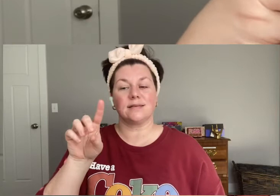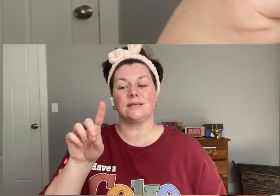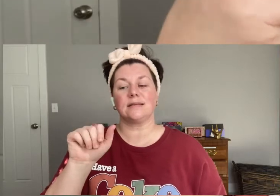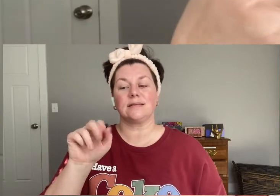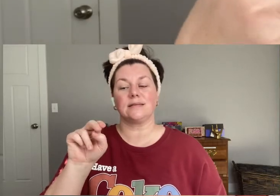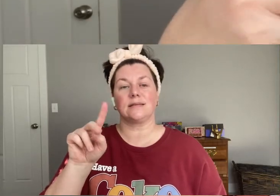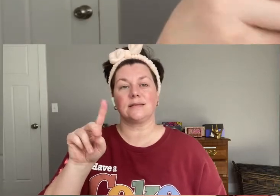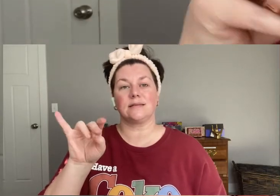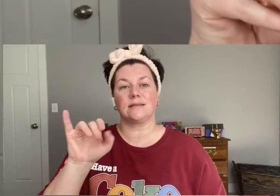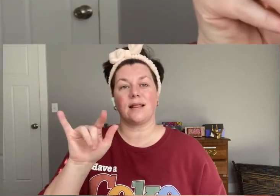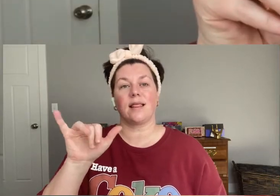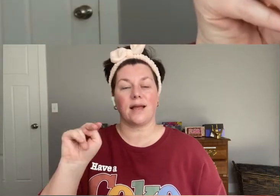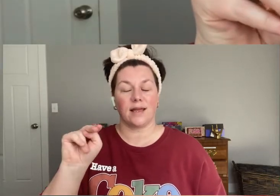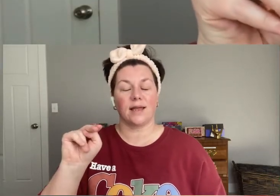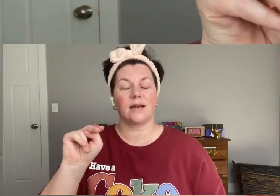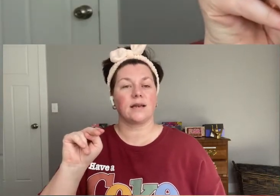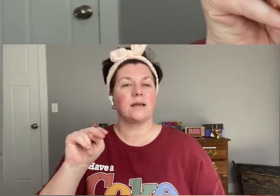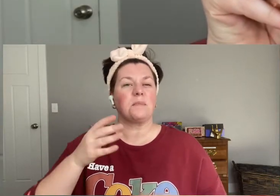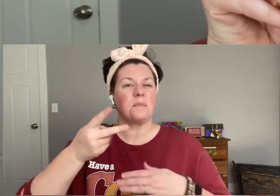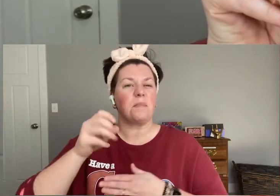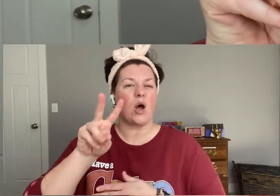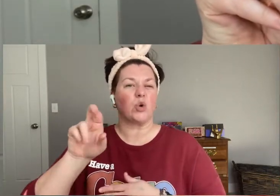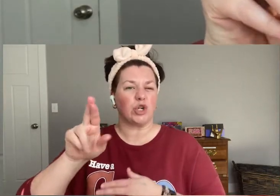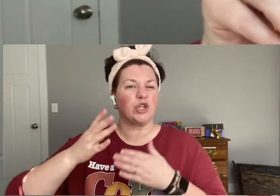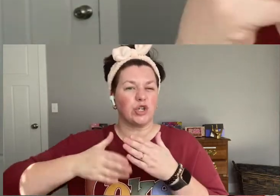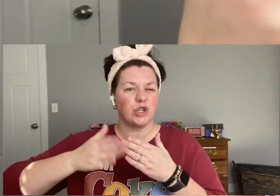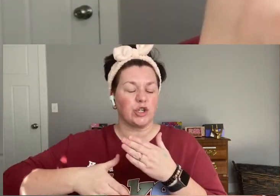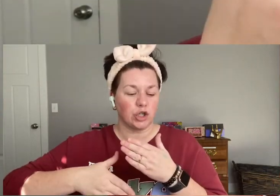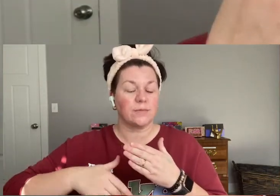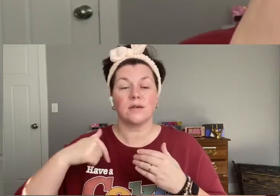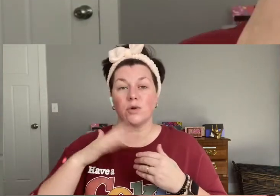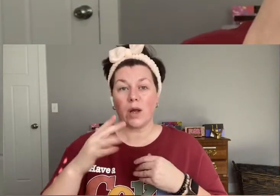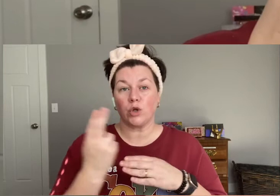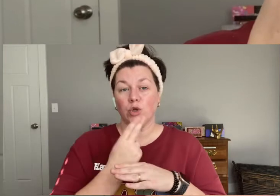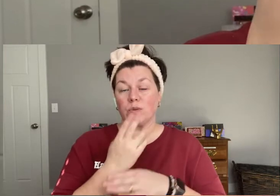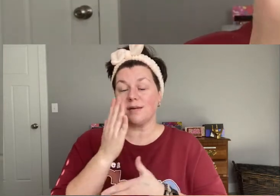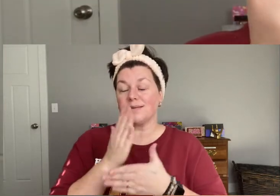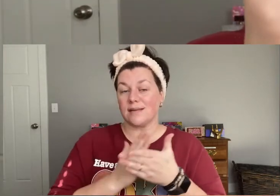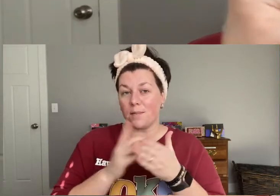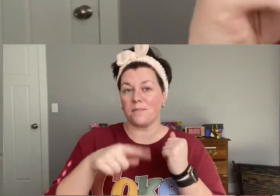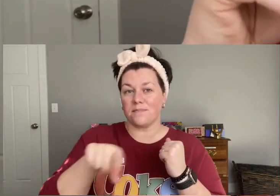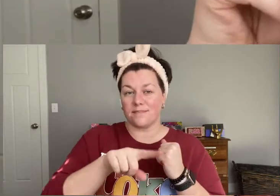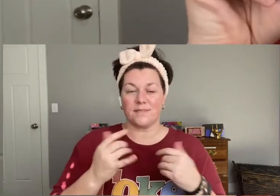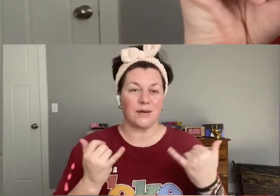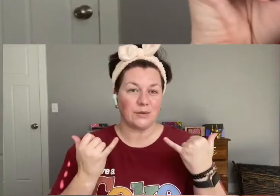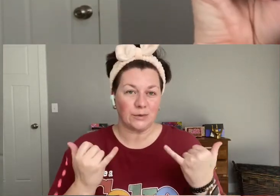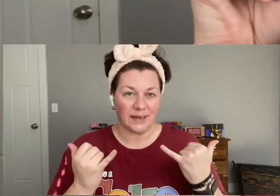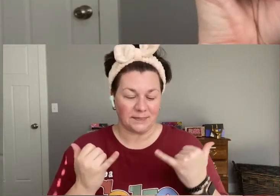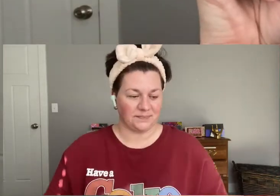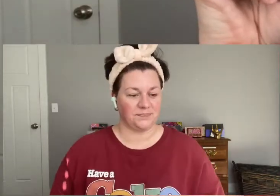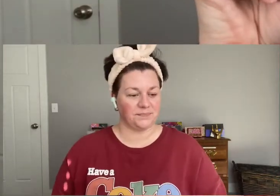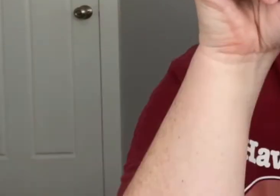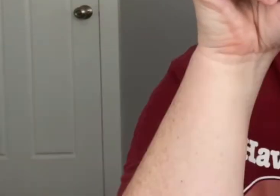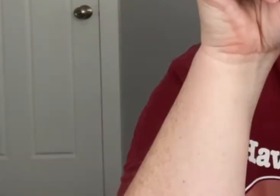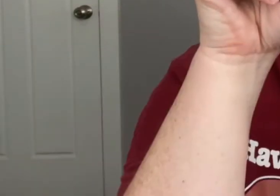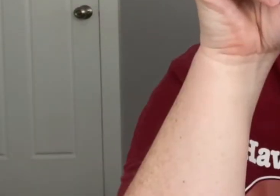the California blush. It's so pretty. We have got the Georgia, and I love